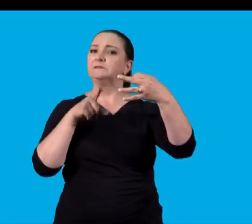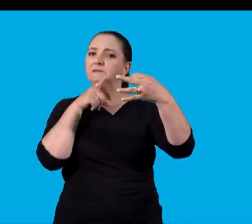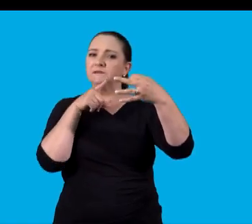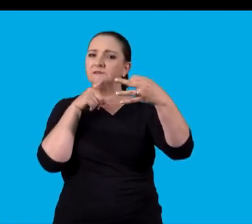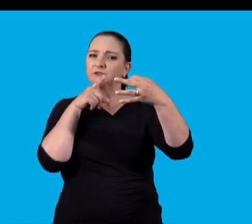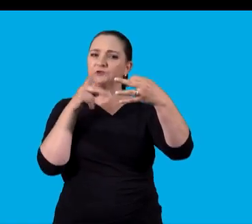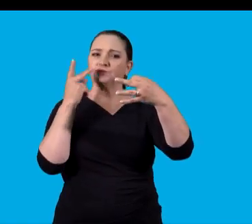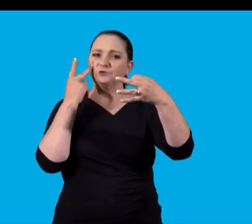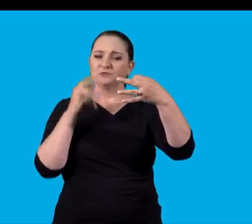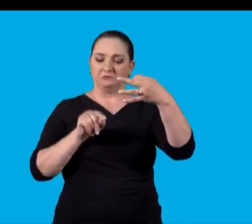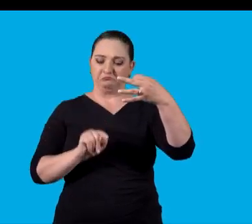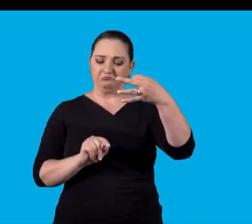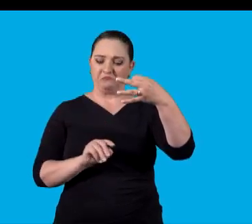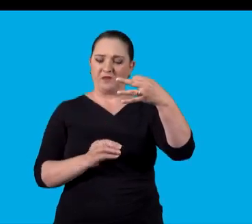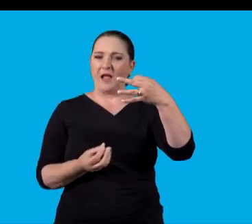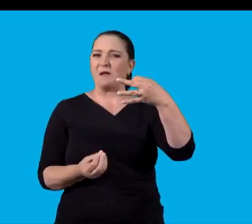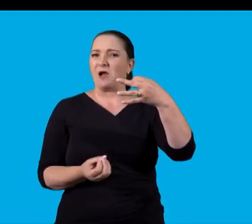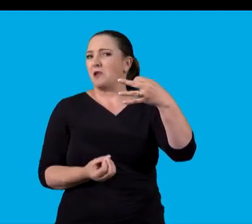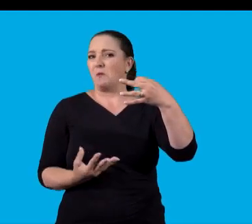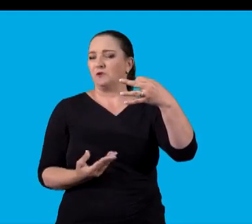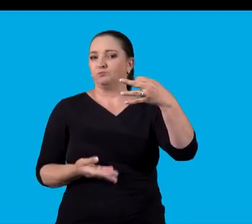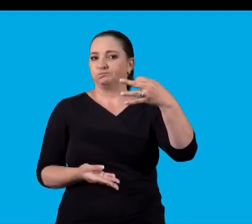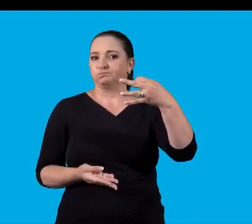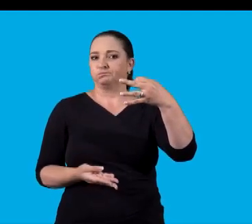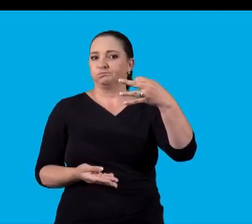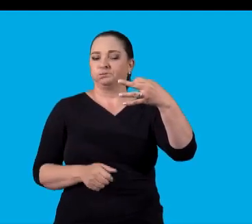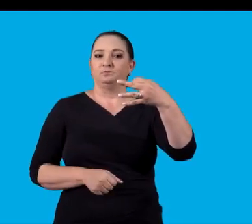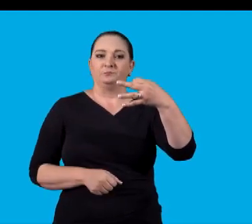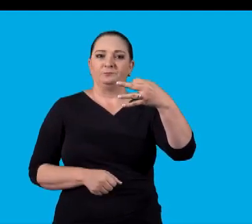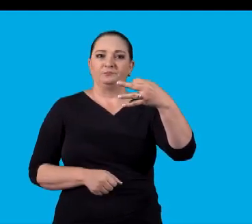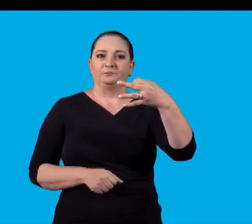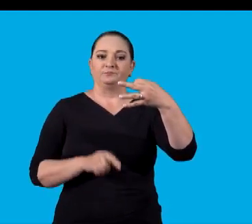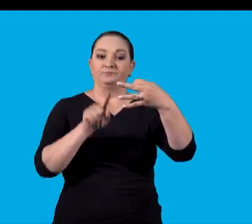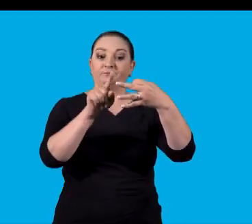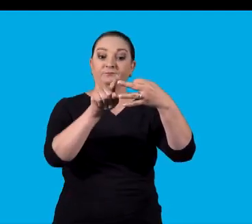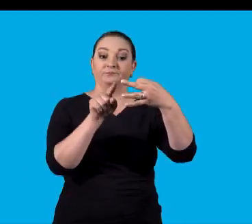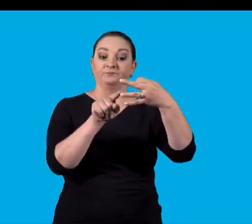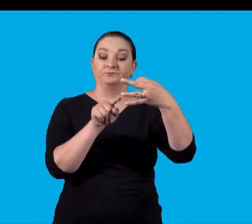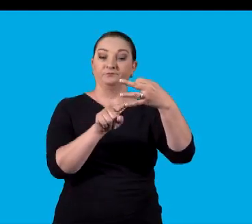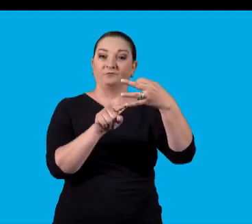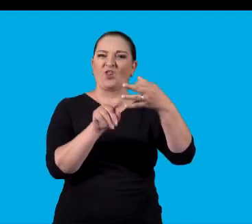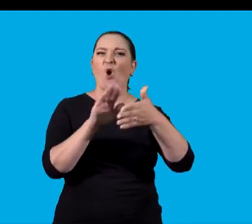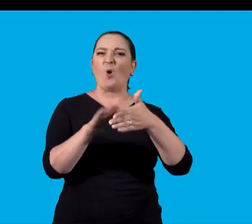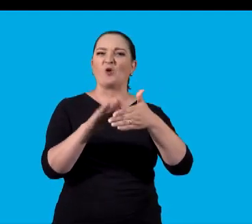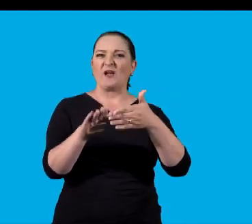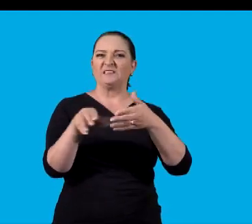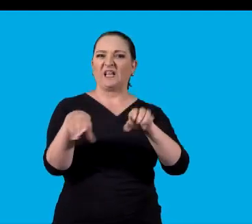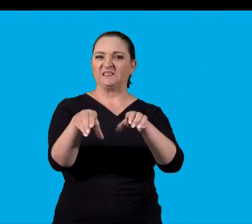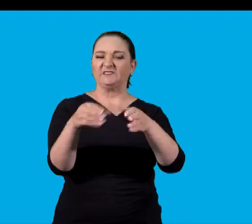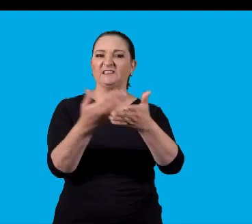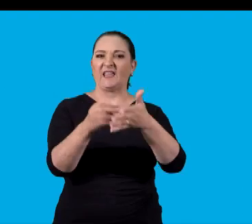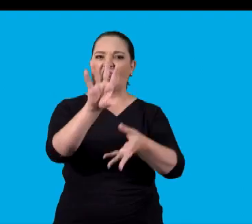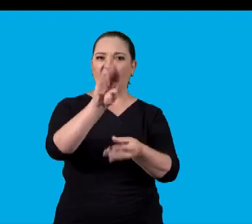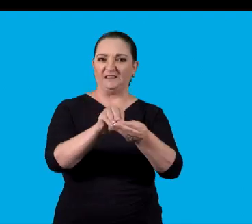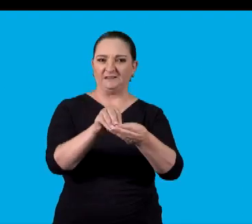can test us on getting this amount here, where you just add your cash effects from operating activities, your